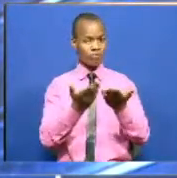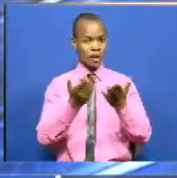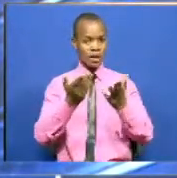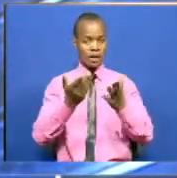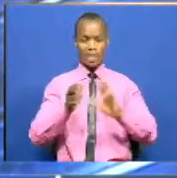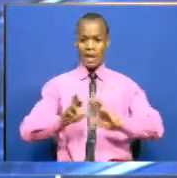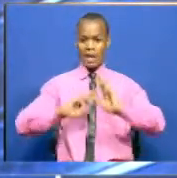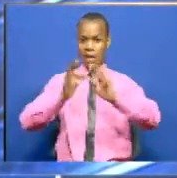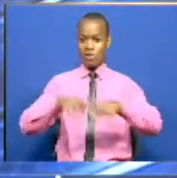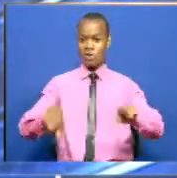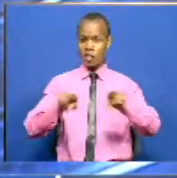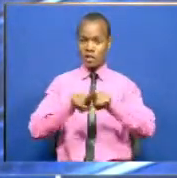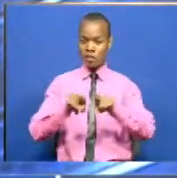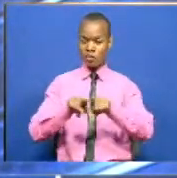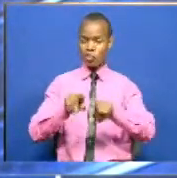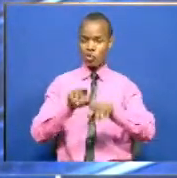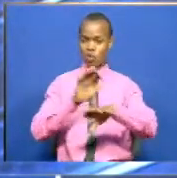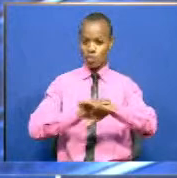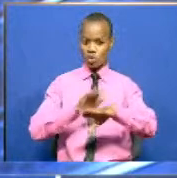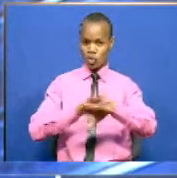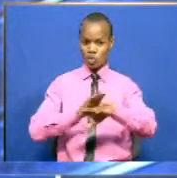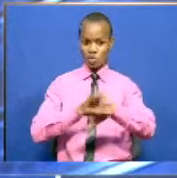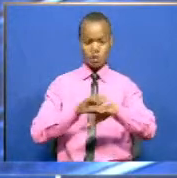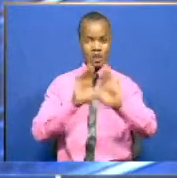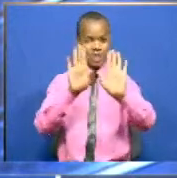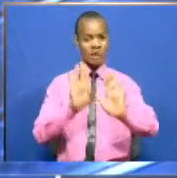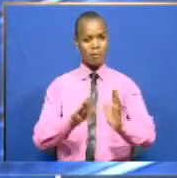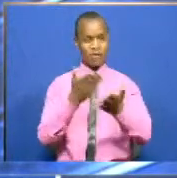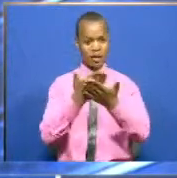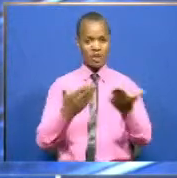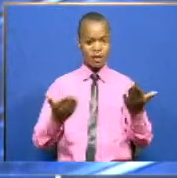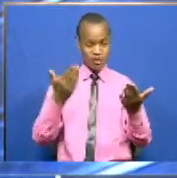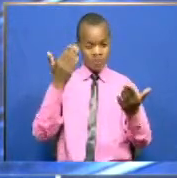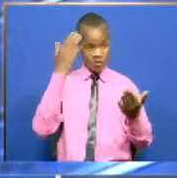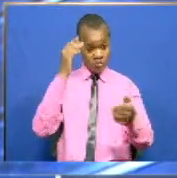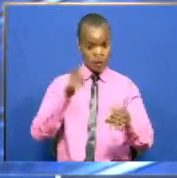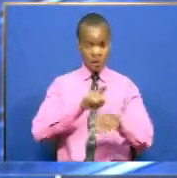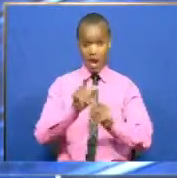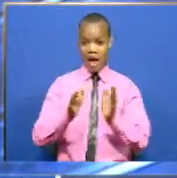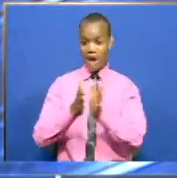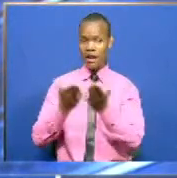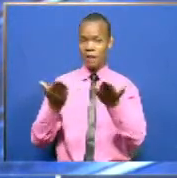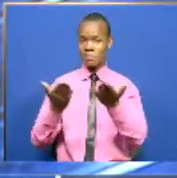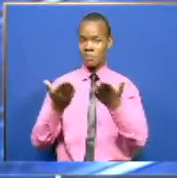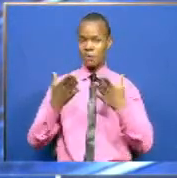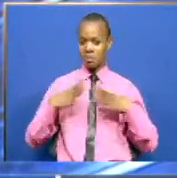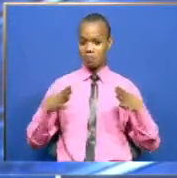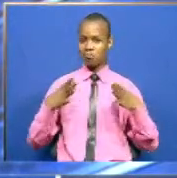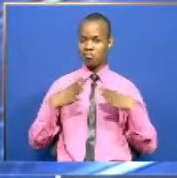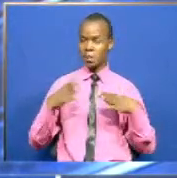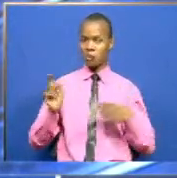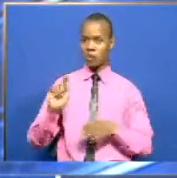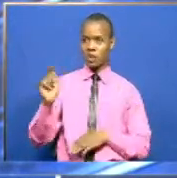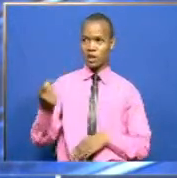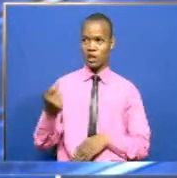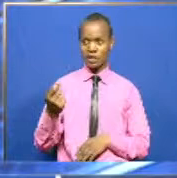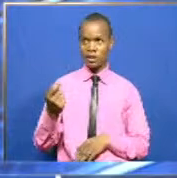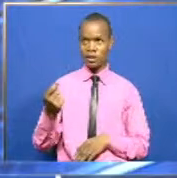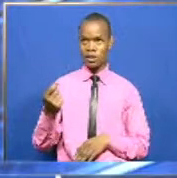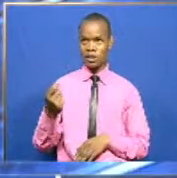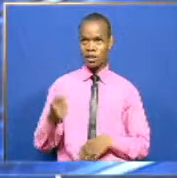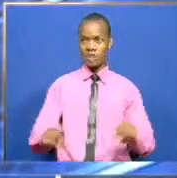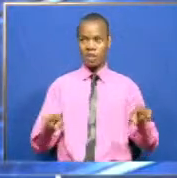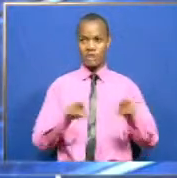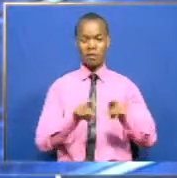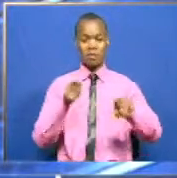it's a very, very good feat, not just for her, but for the Kenyan athletic community, considering